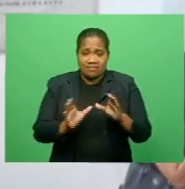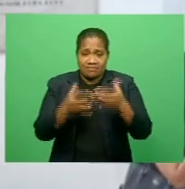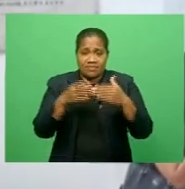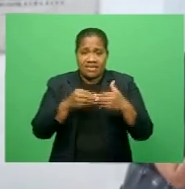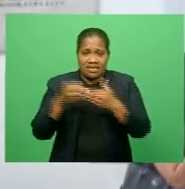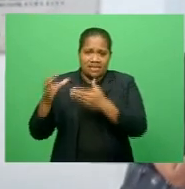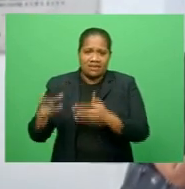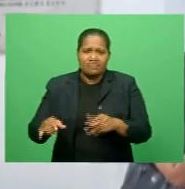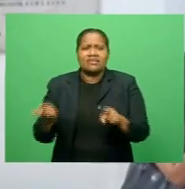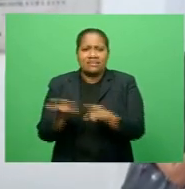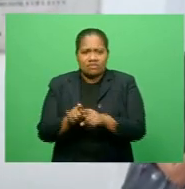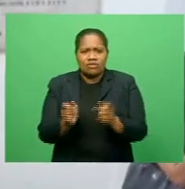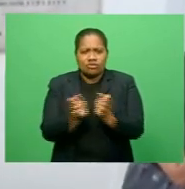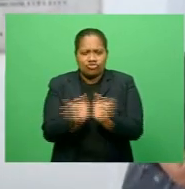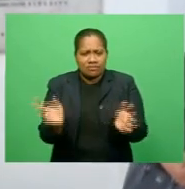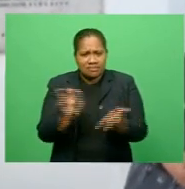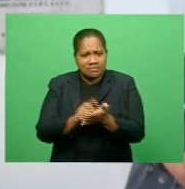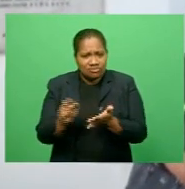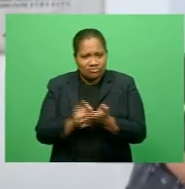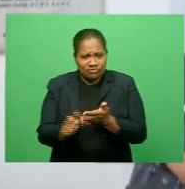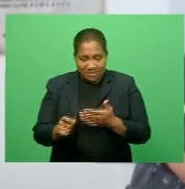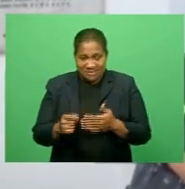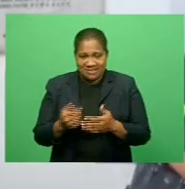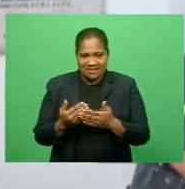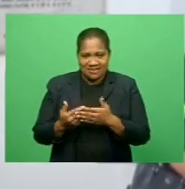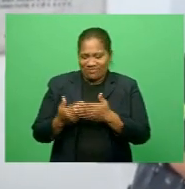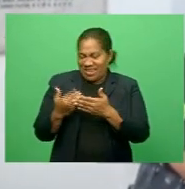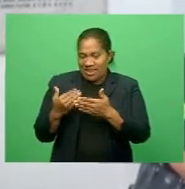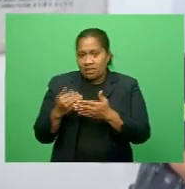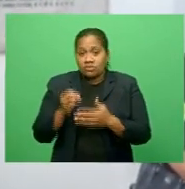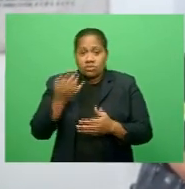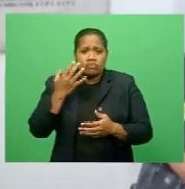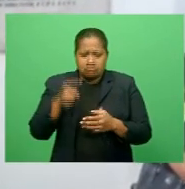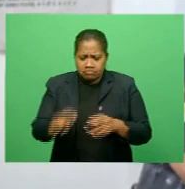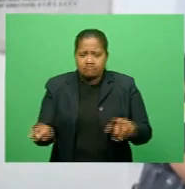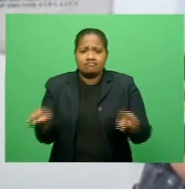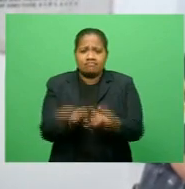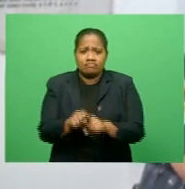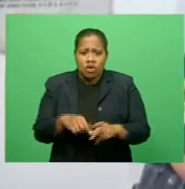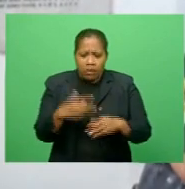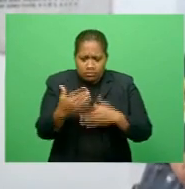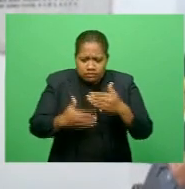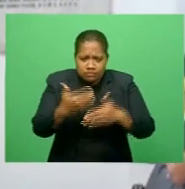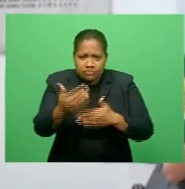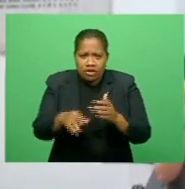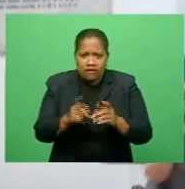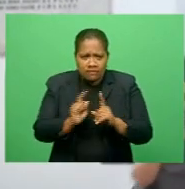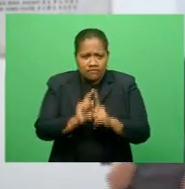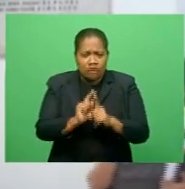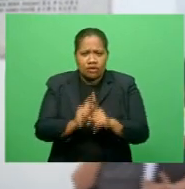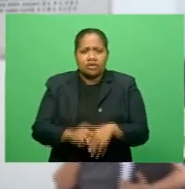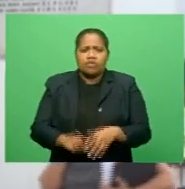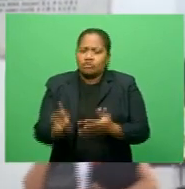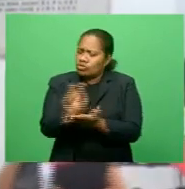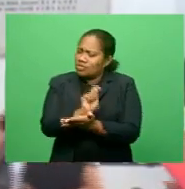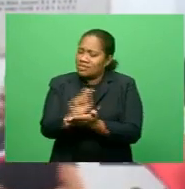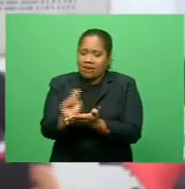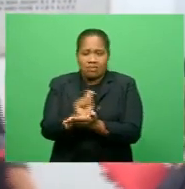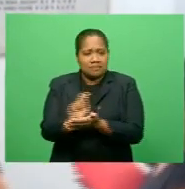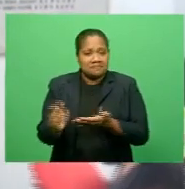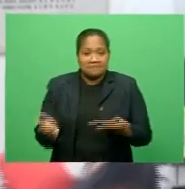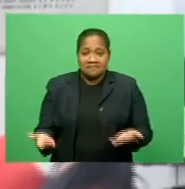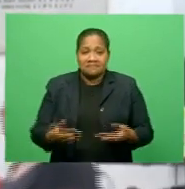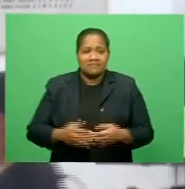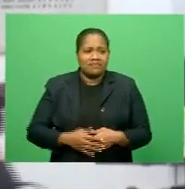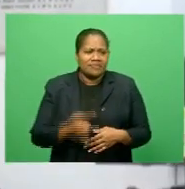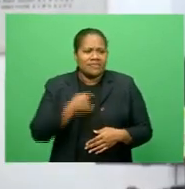on. So the same process was followed, very rigorous and transparent, and